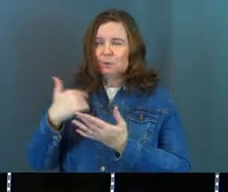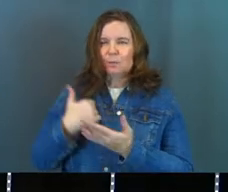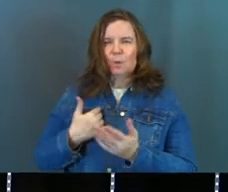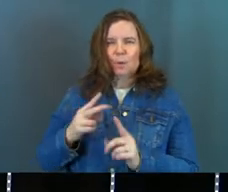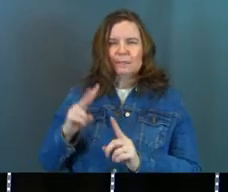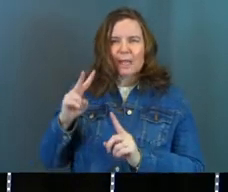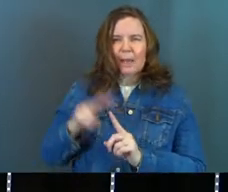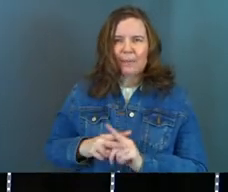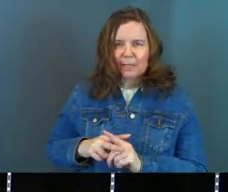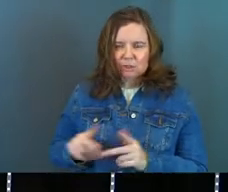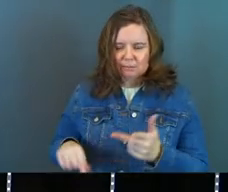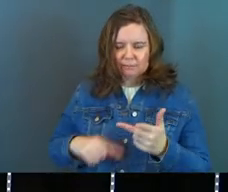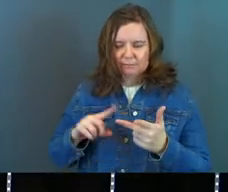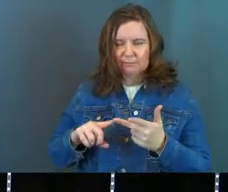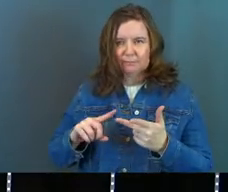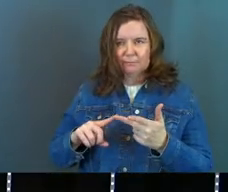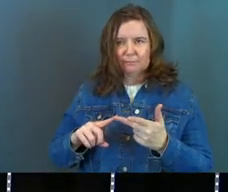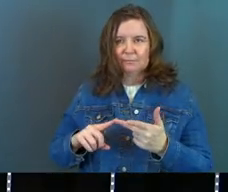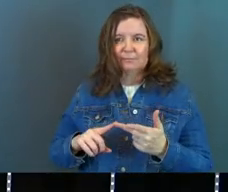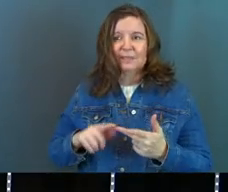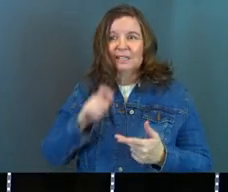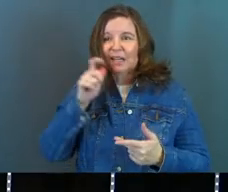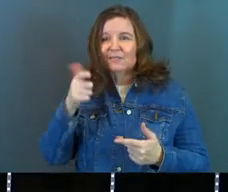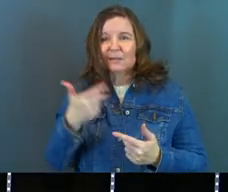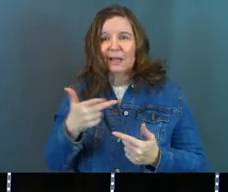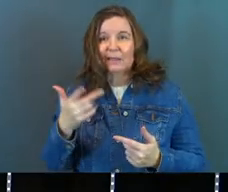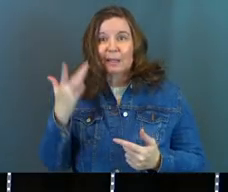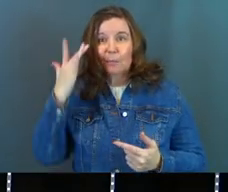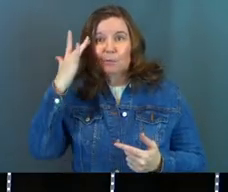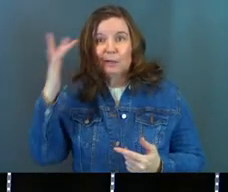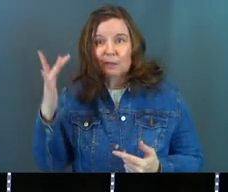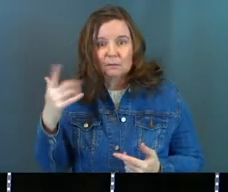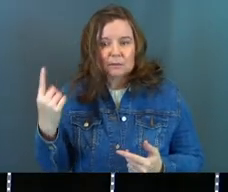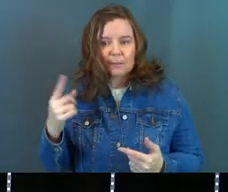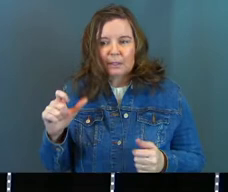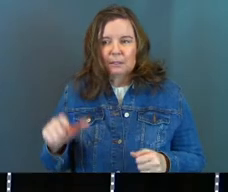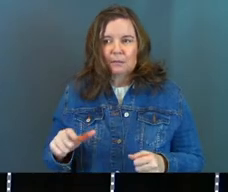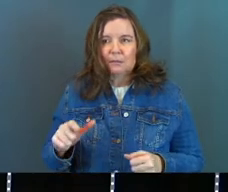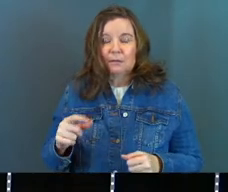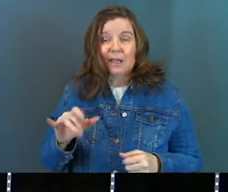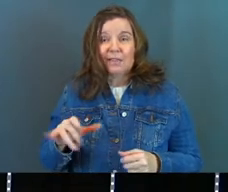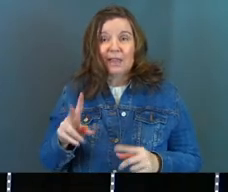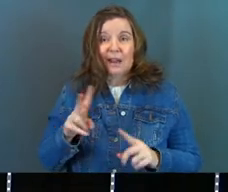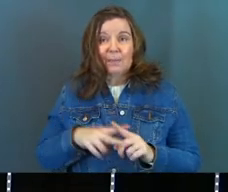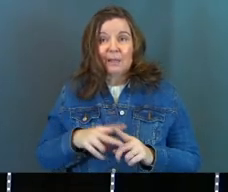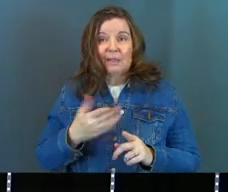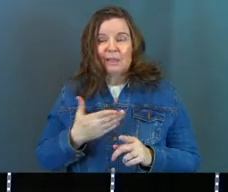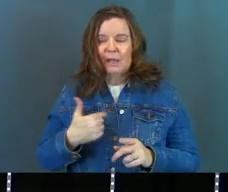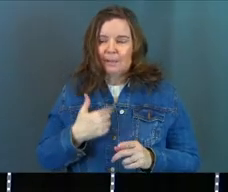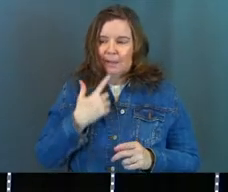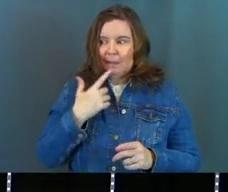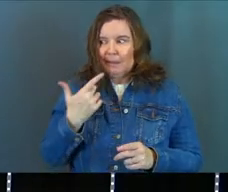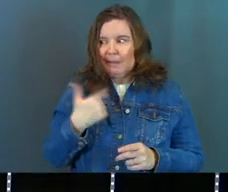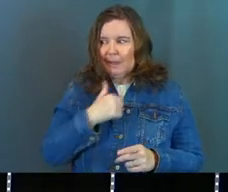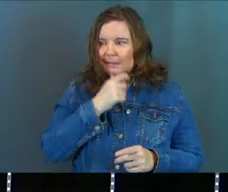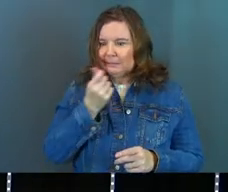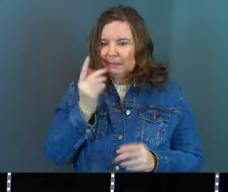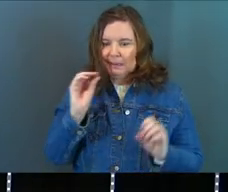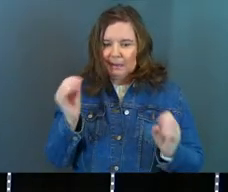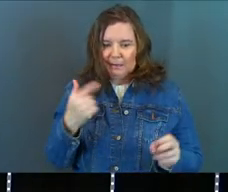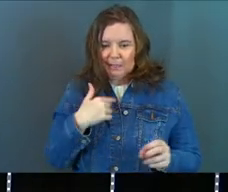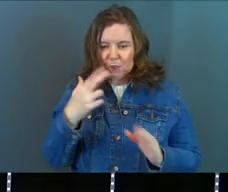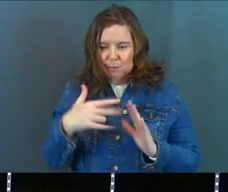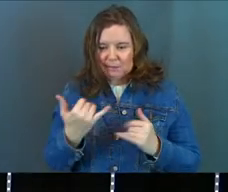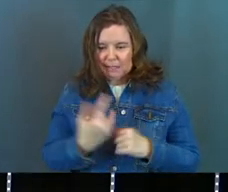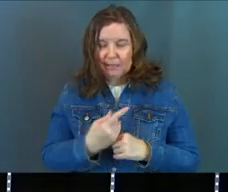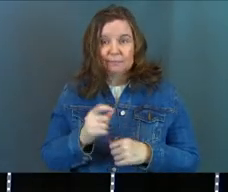application? What's for me? And it doesn't have to be anything brilliant. Sometimes in that application thing, I'm like, I didn't get anything